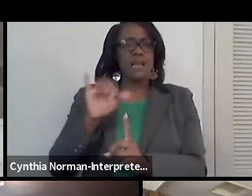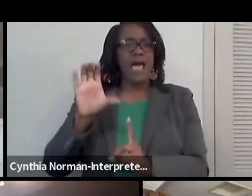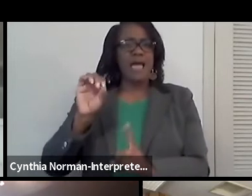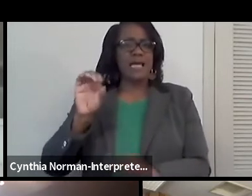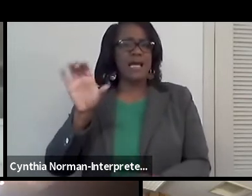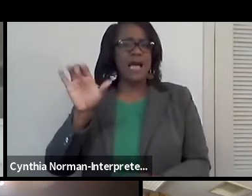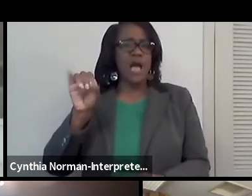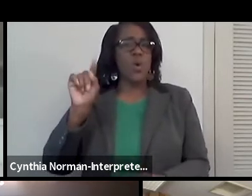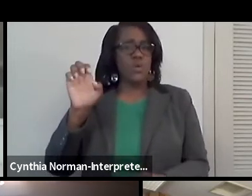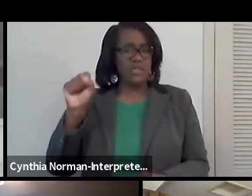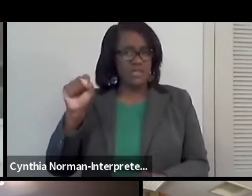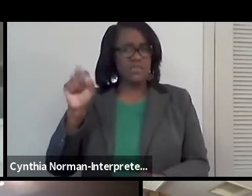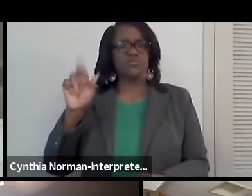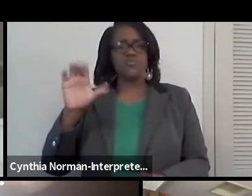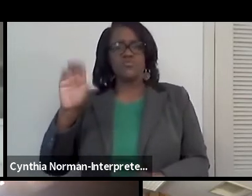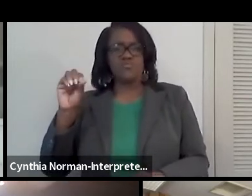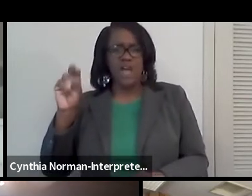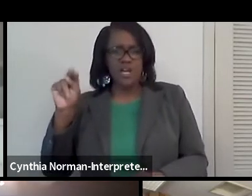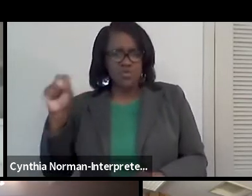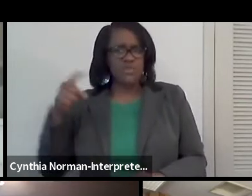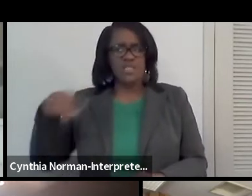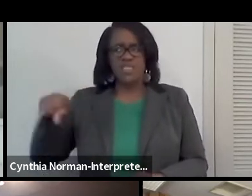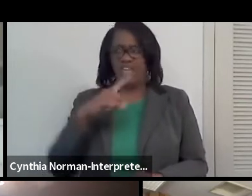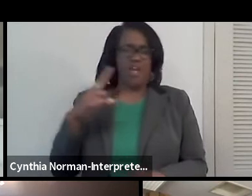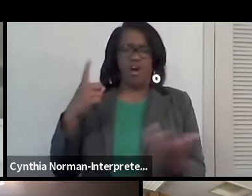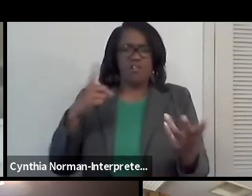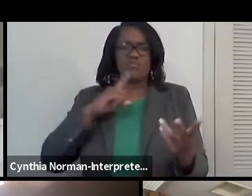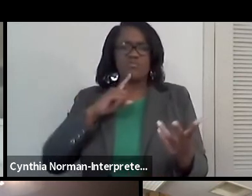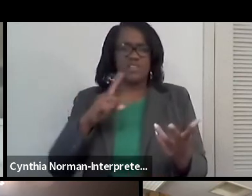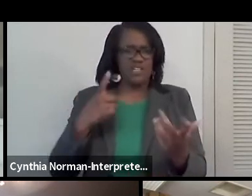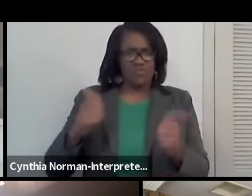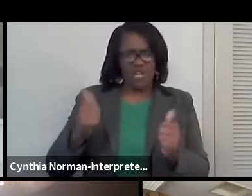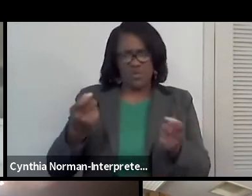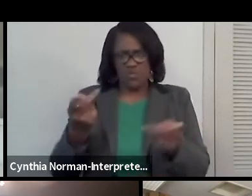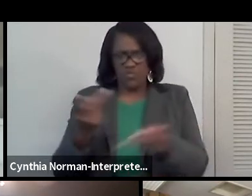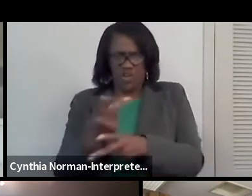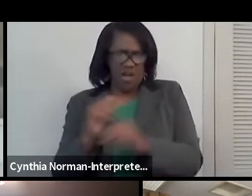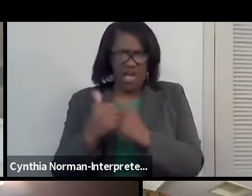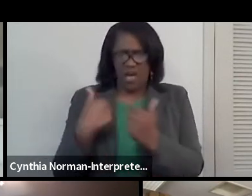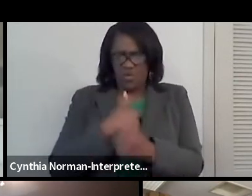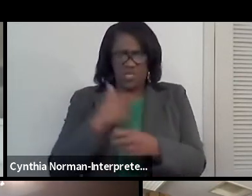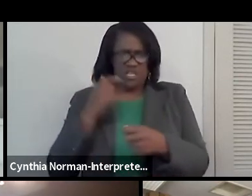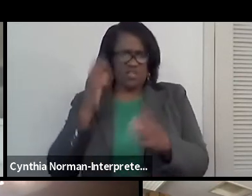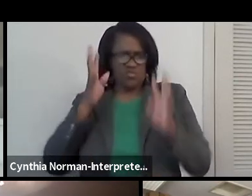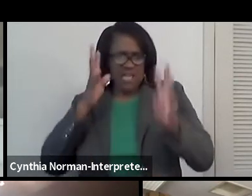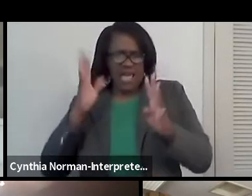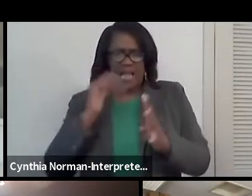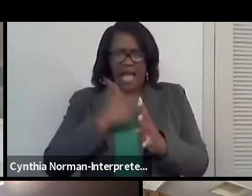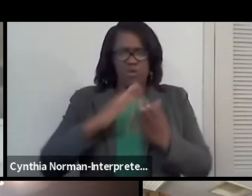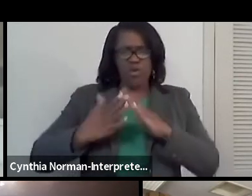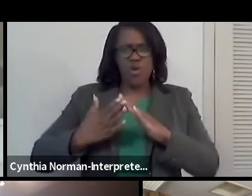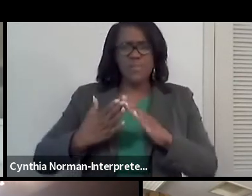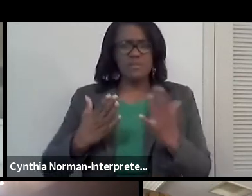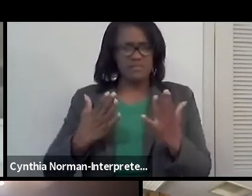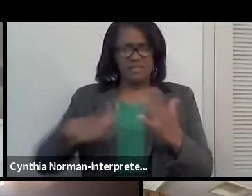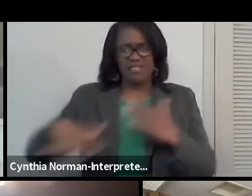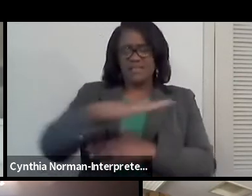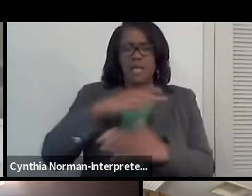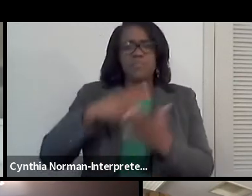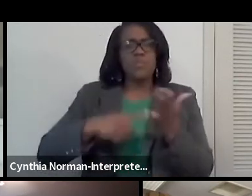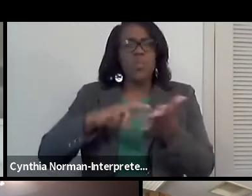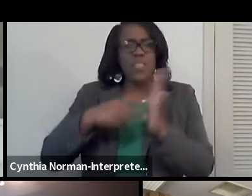like raccoons, that are navigating all of the ways in which we create our urban landscape and what that means for